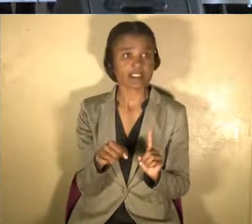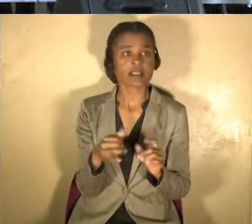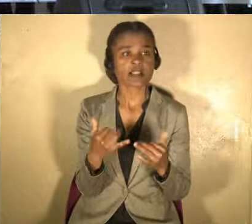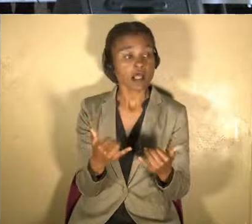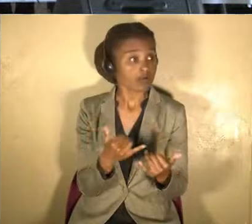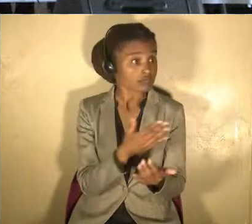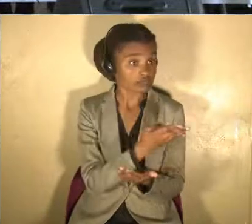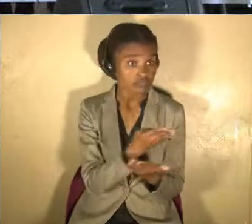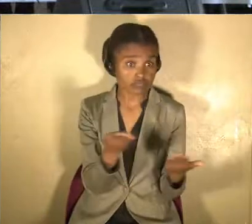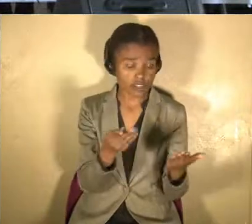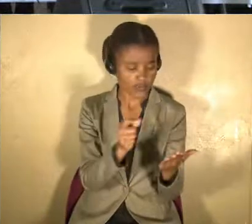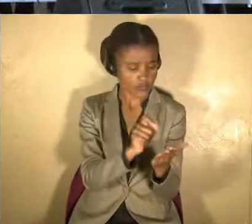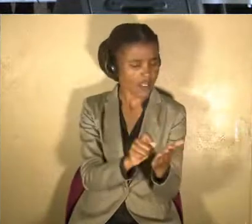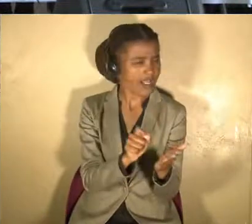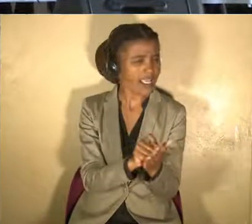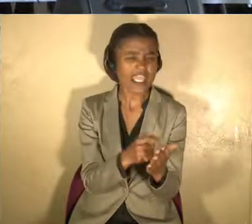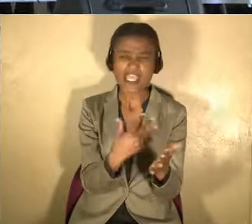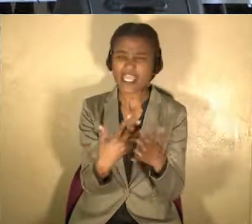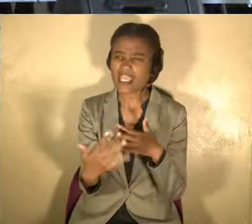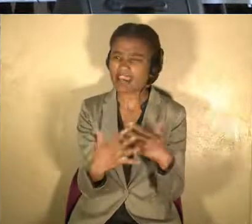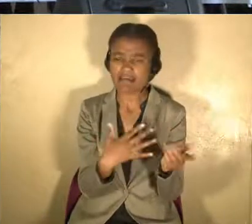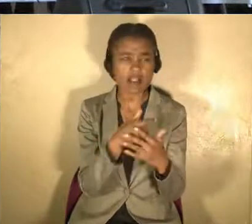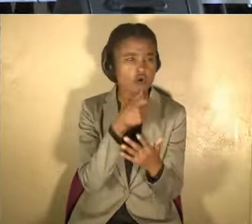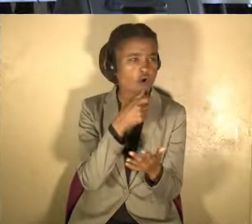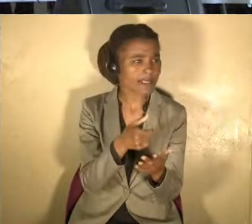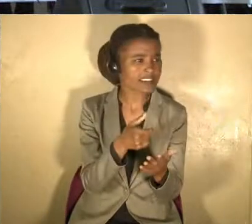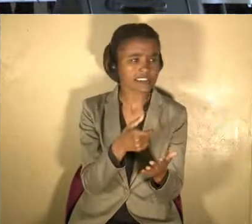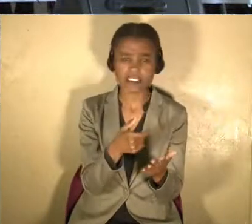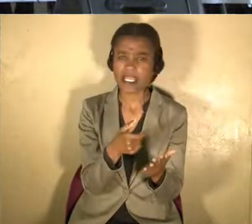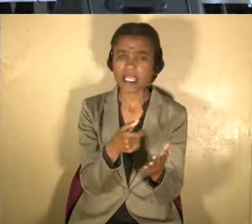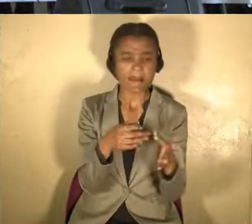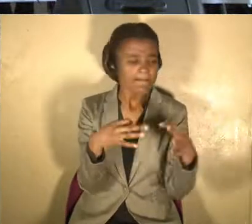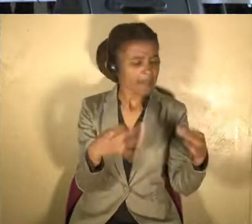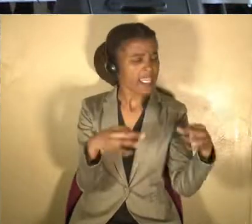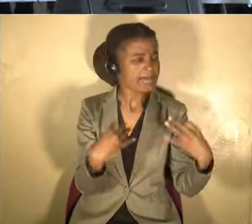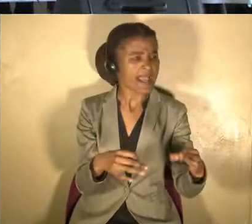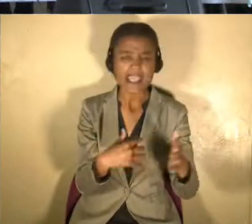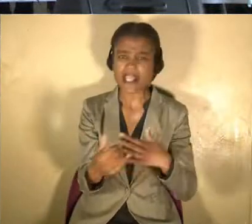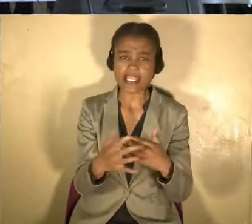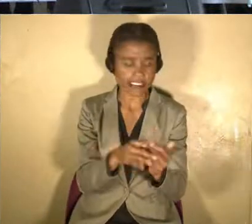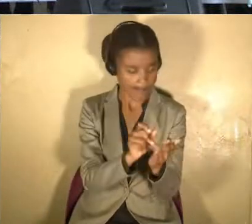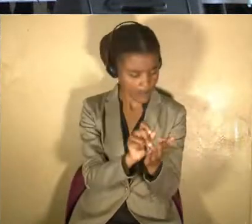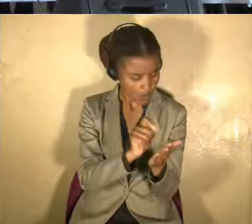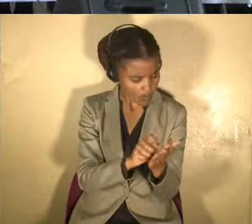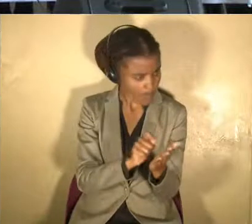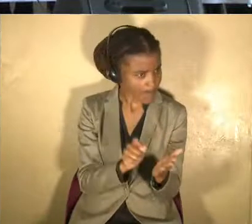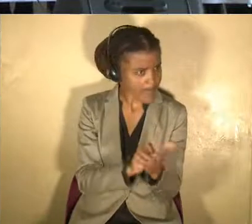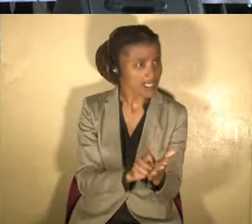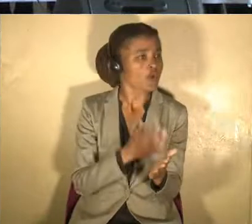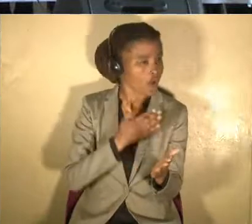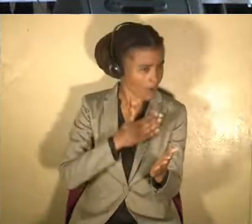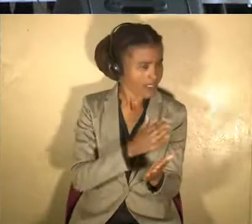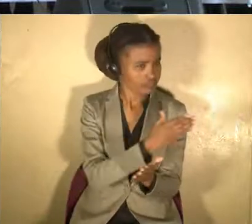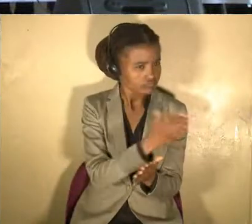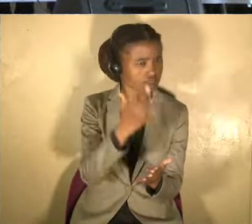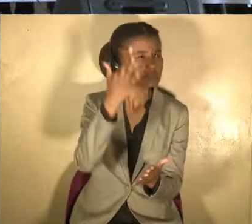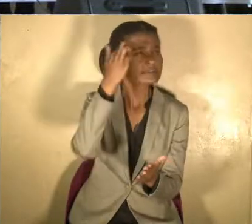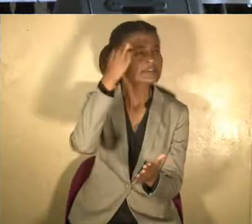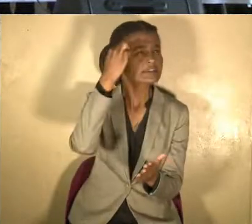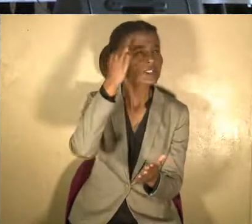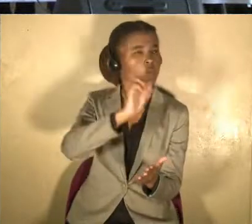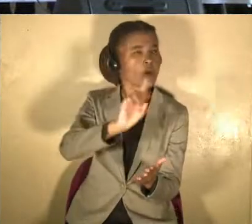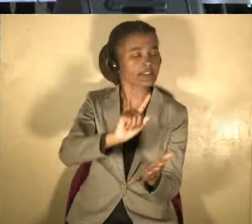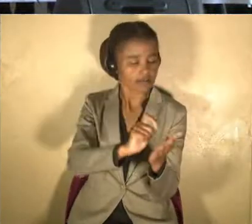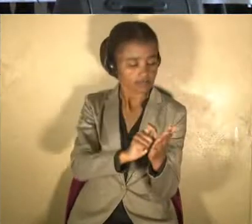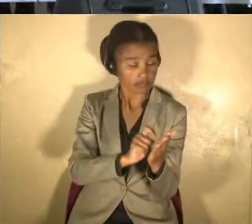written submissions. Lau ka ngwala on a piece of paper, ngwala and bring it here. We want all your views. I